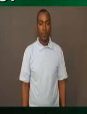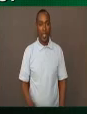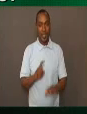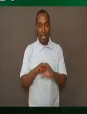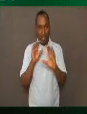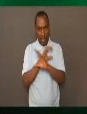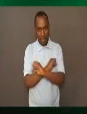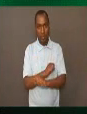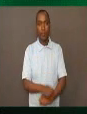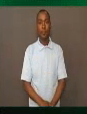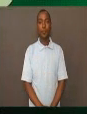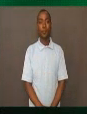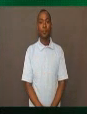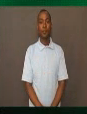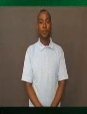Time's up.